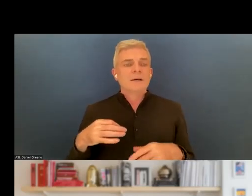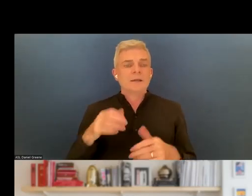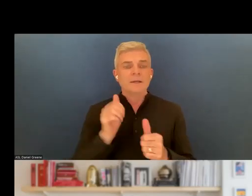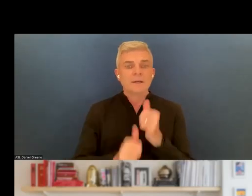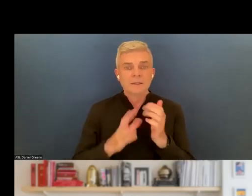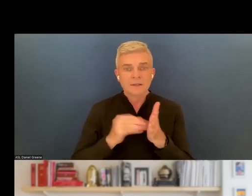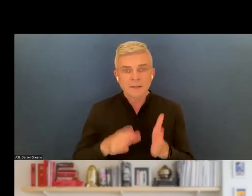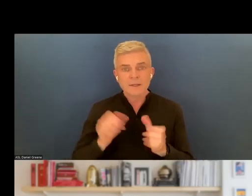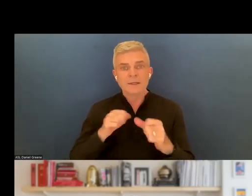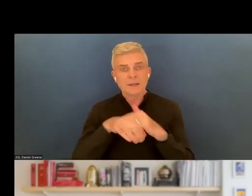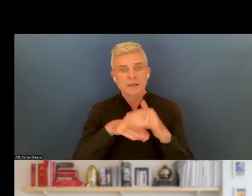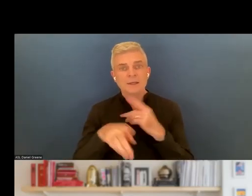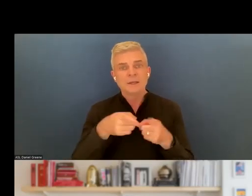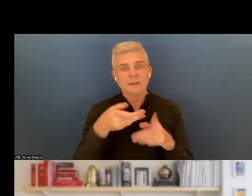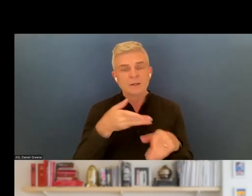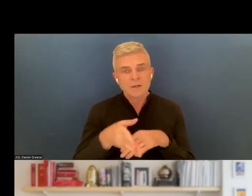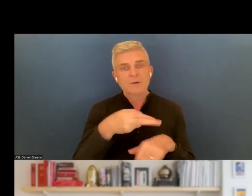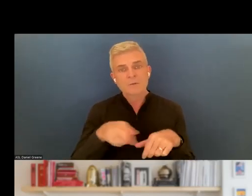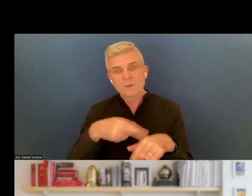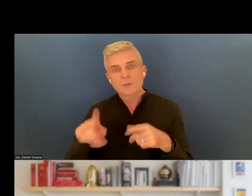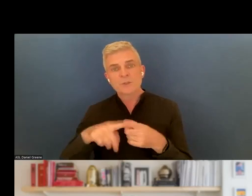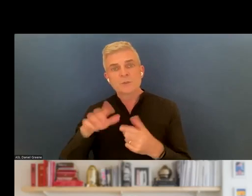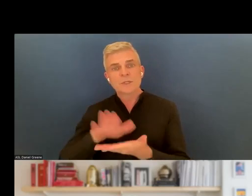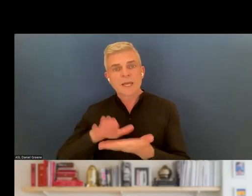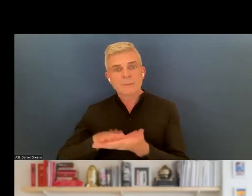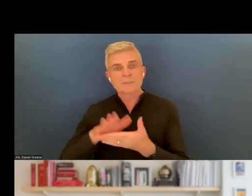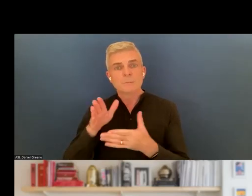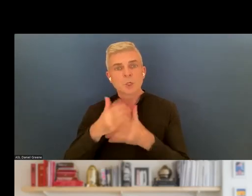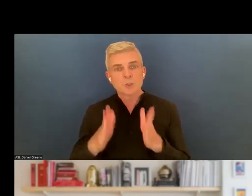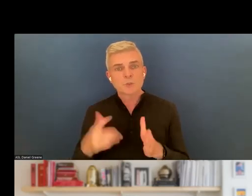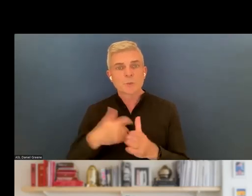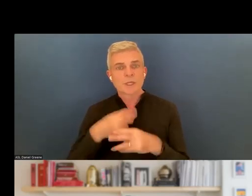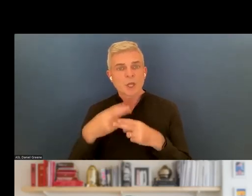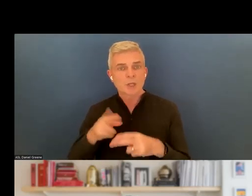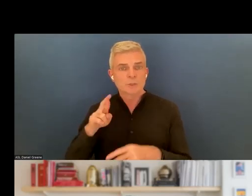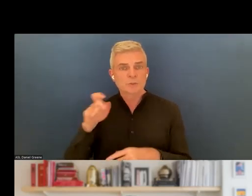one of our campus partners there that are what we call our prescribing partners.